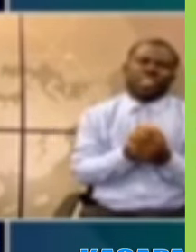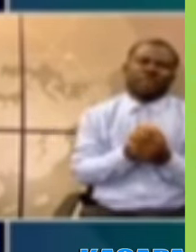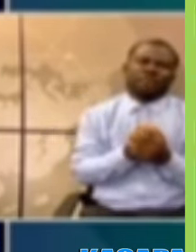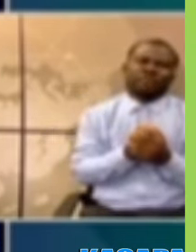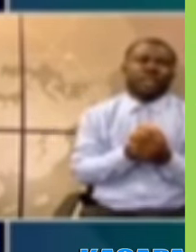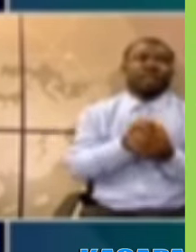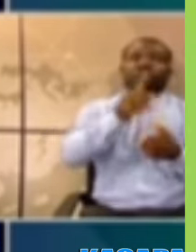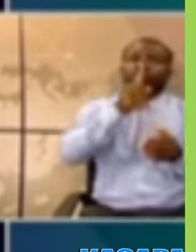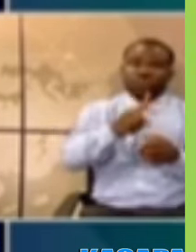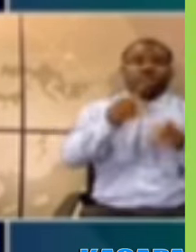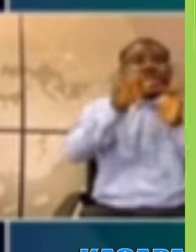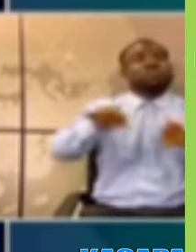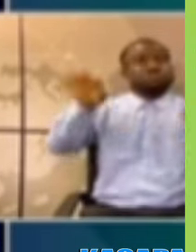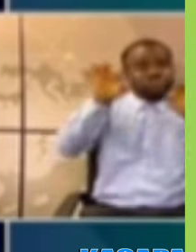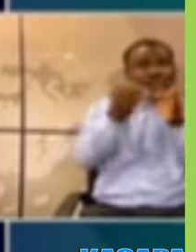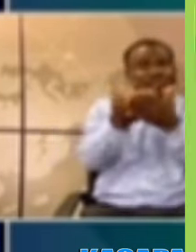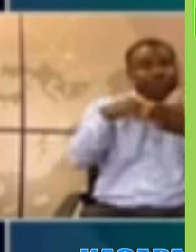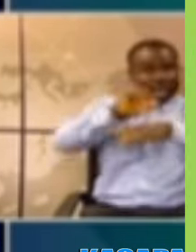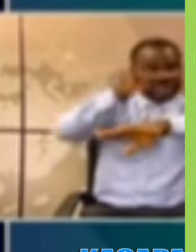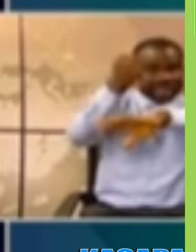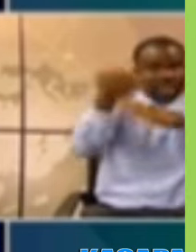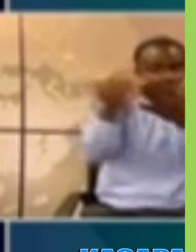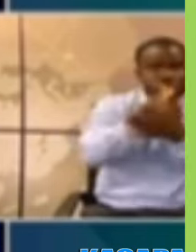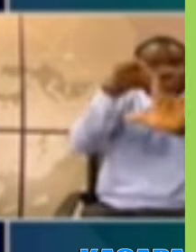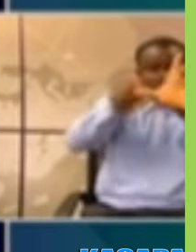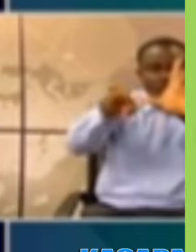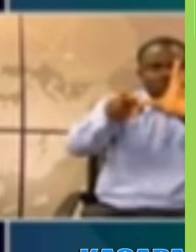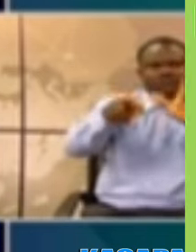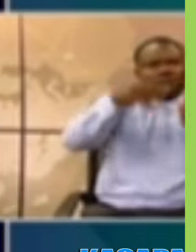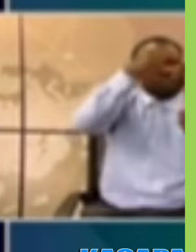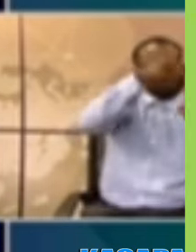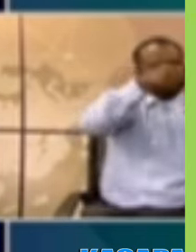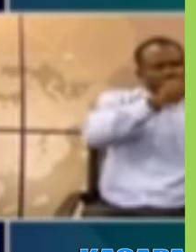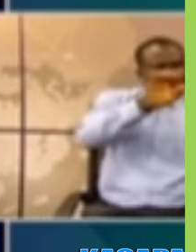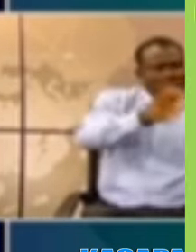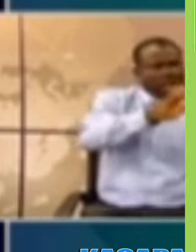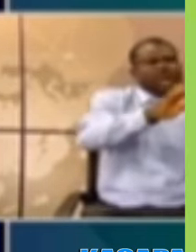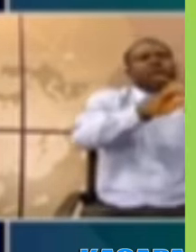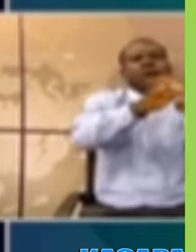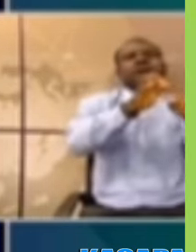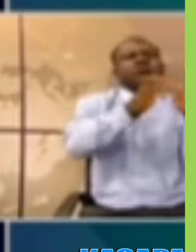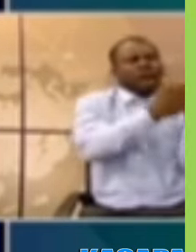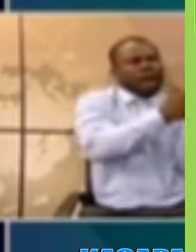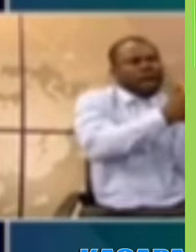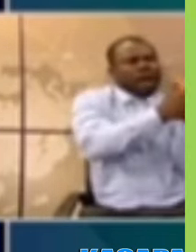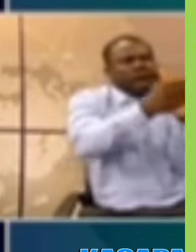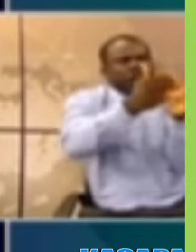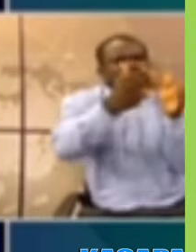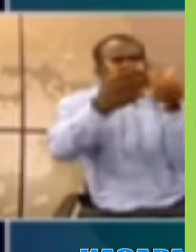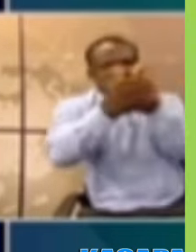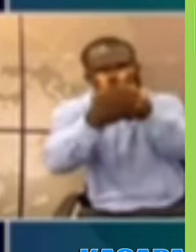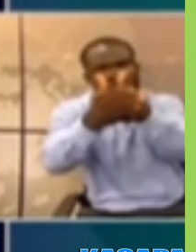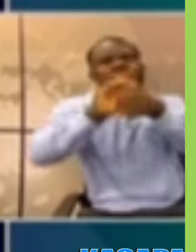Because I knew that was your young son, your crazy region. Now, if you fall crackers, I will fit it for a poor was here. Much